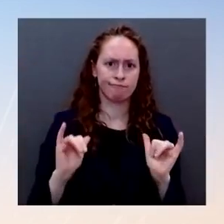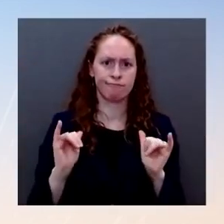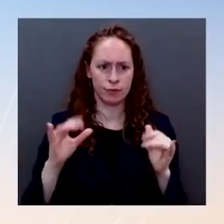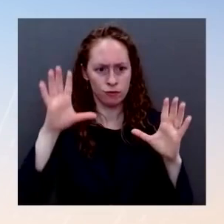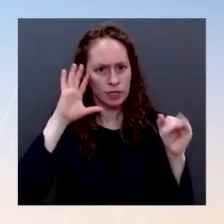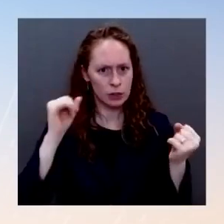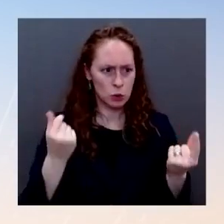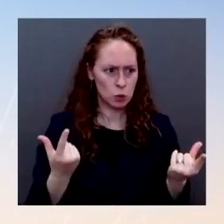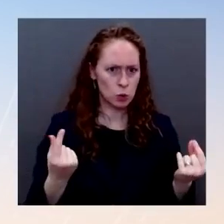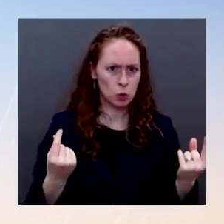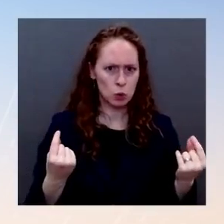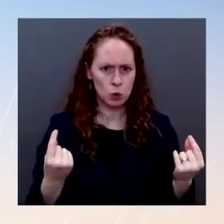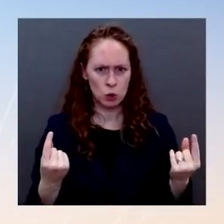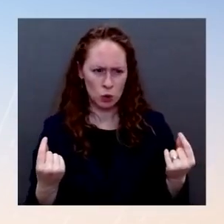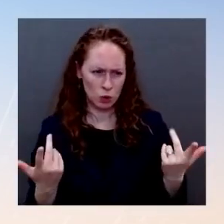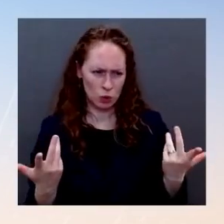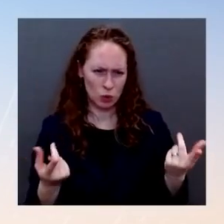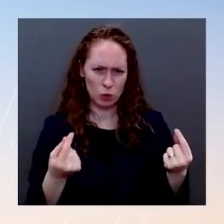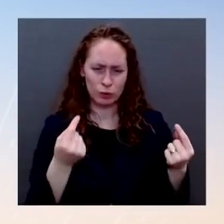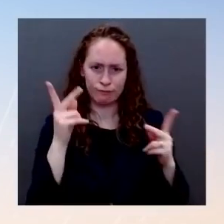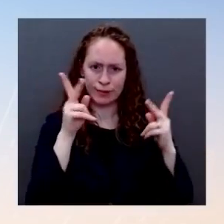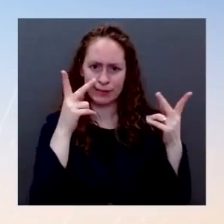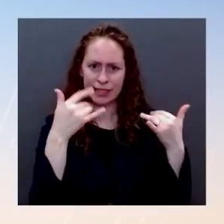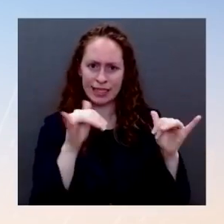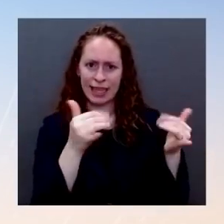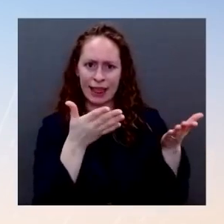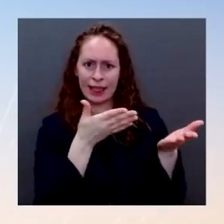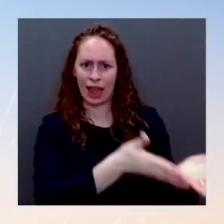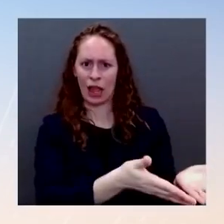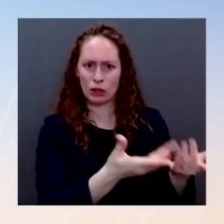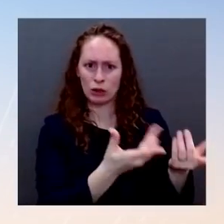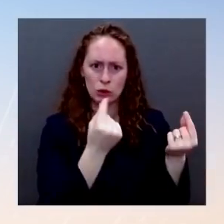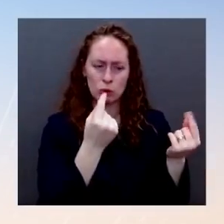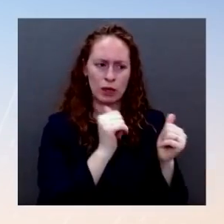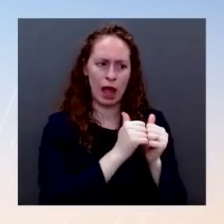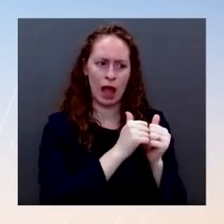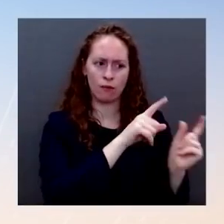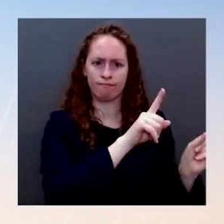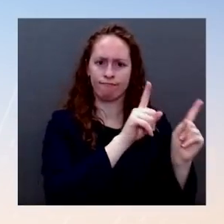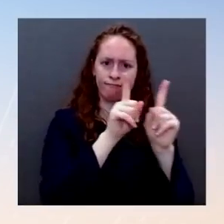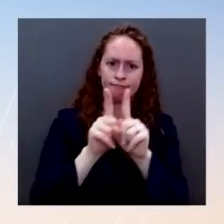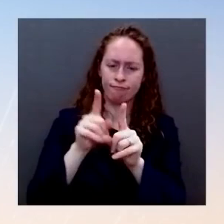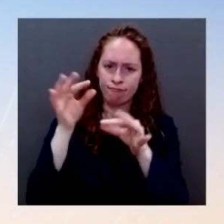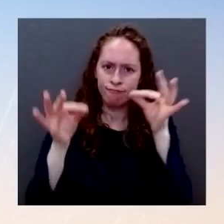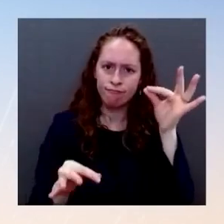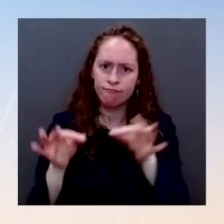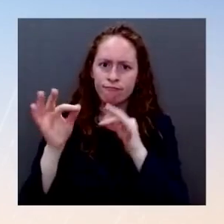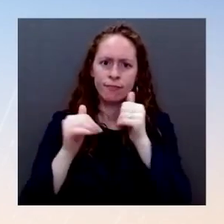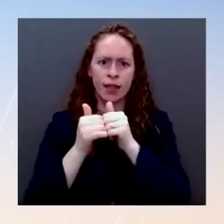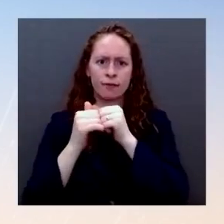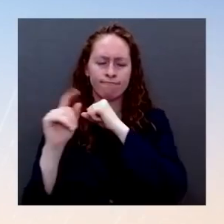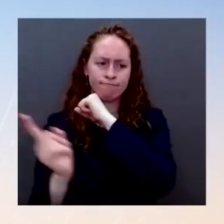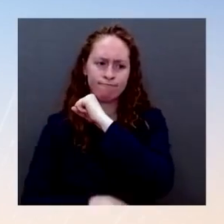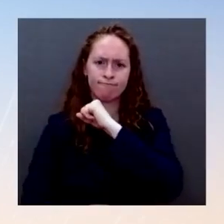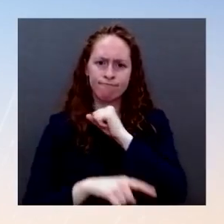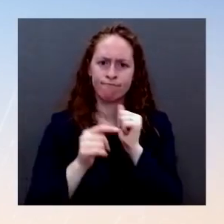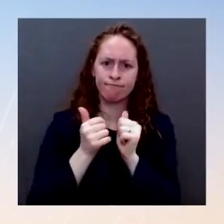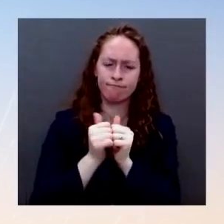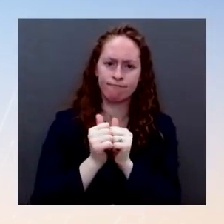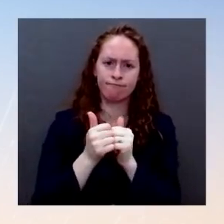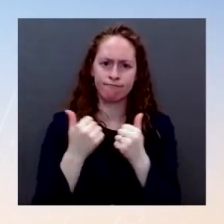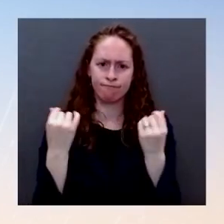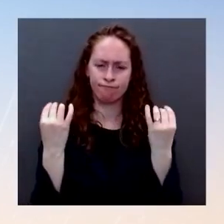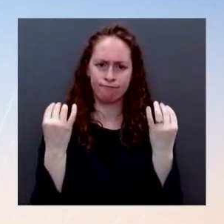some circumstances, these provisions could make it difficult to comply with the final judgment of a court that has directed the release of a detainee. And in addition